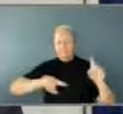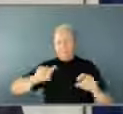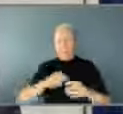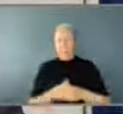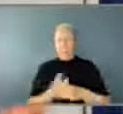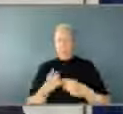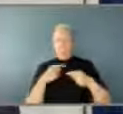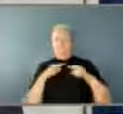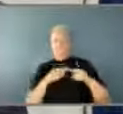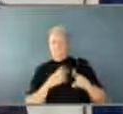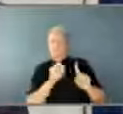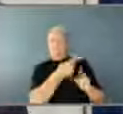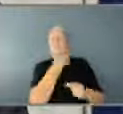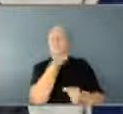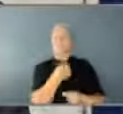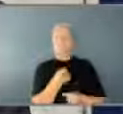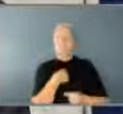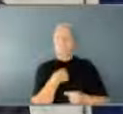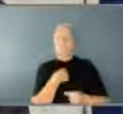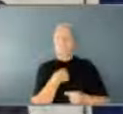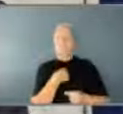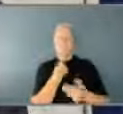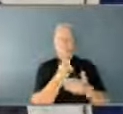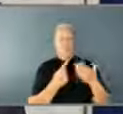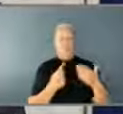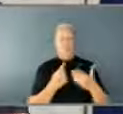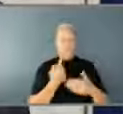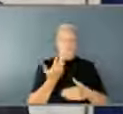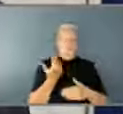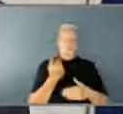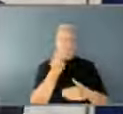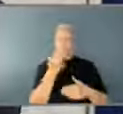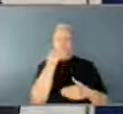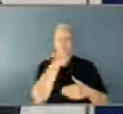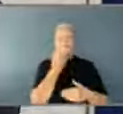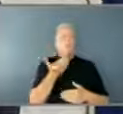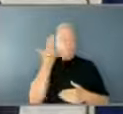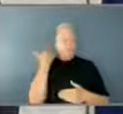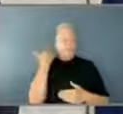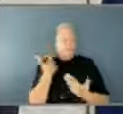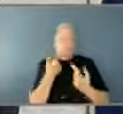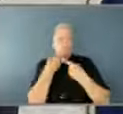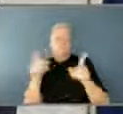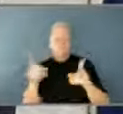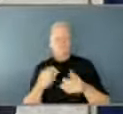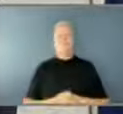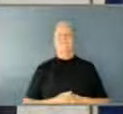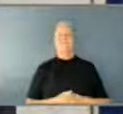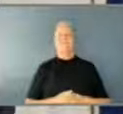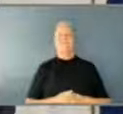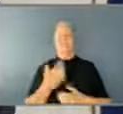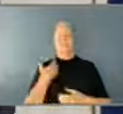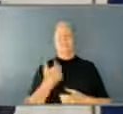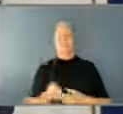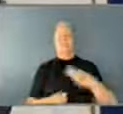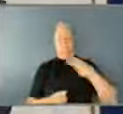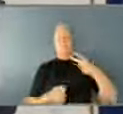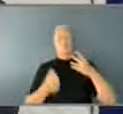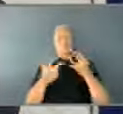only within the last 2 hours. So I think that's very important. Finally, there are two other elements that I want to